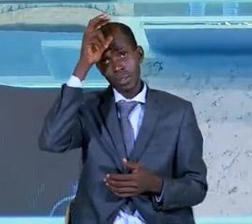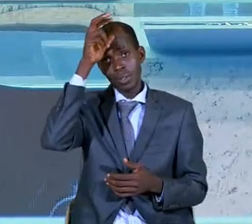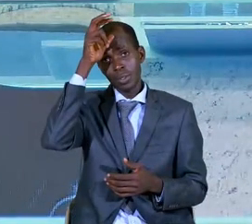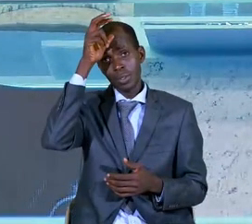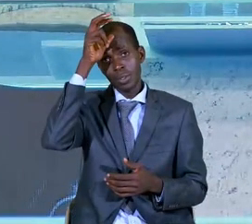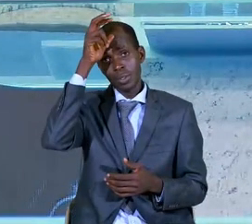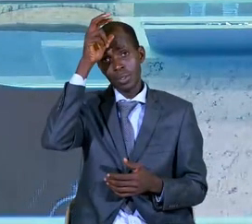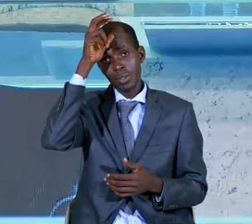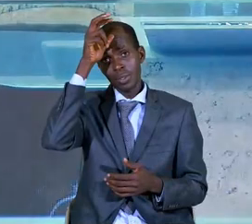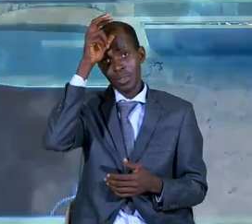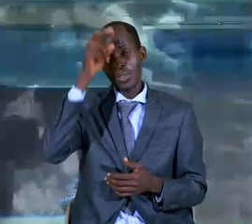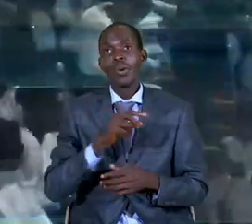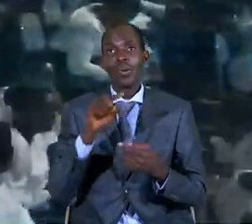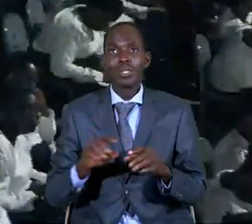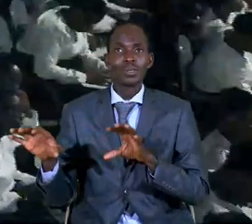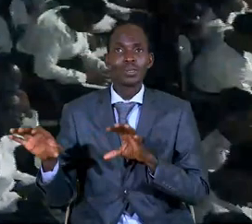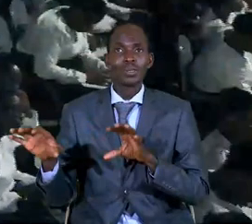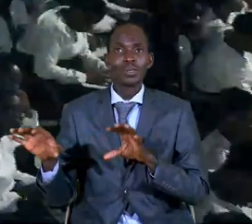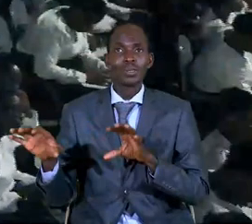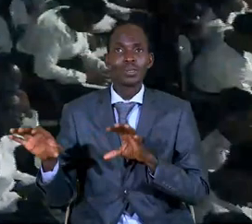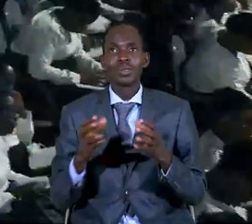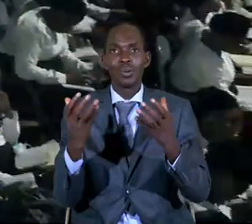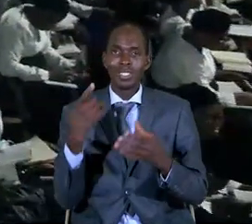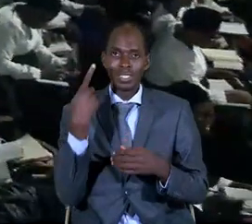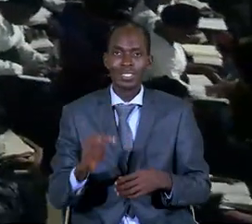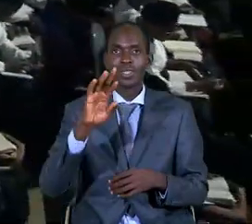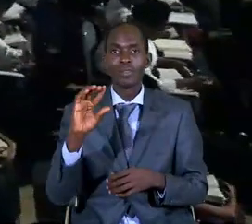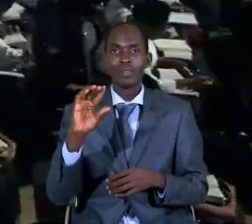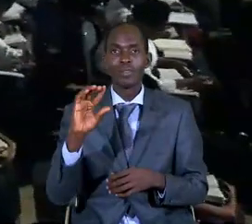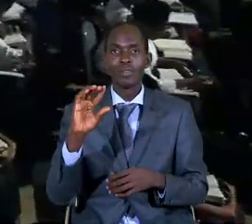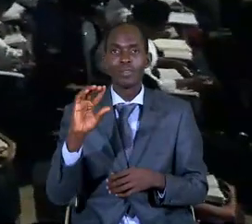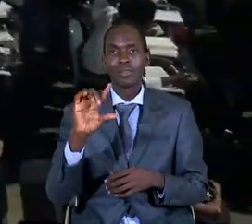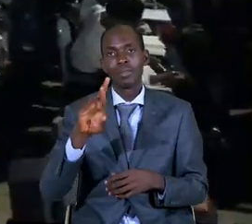you want the frogs to be taken away? Tell me what he said.